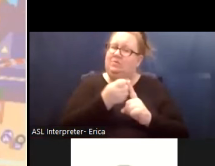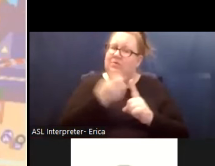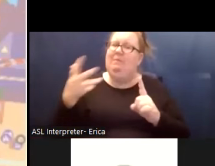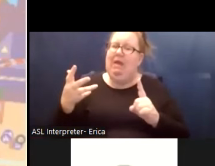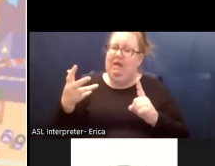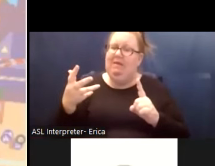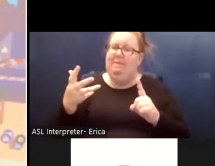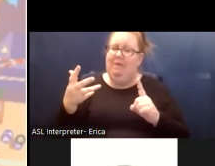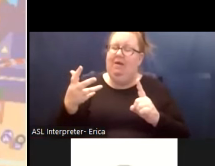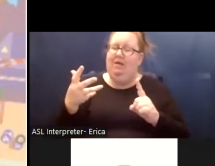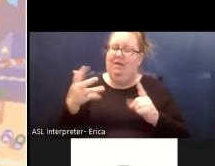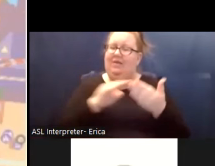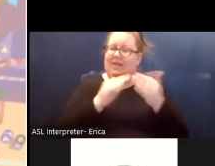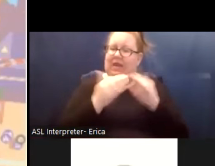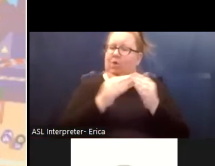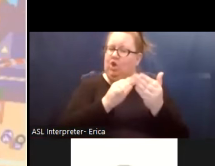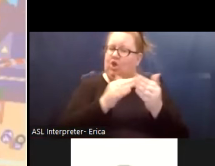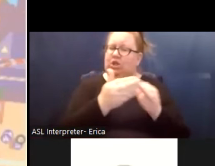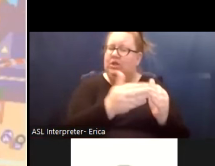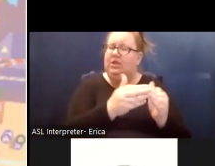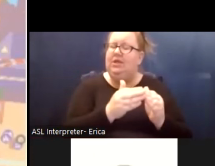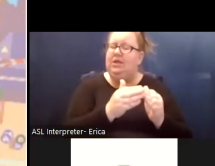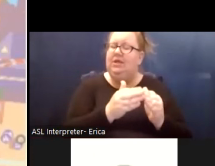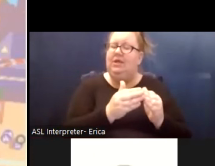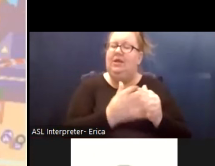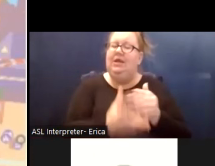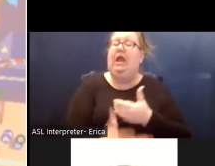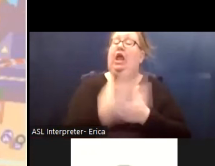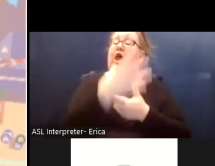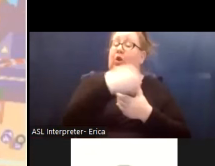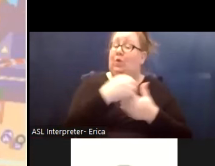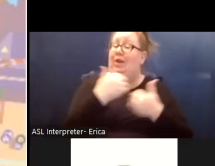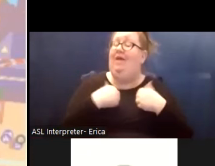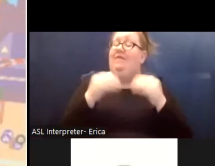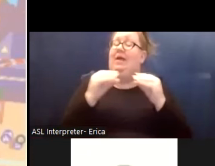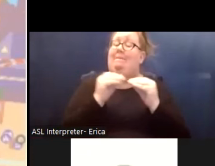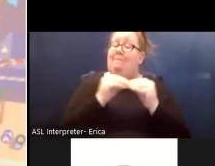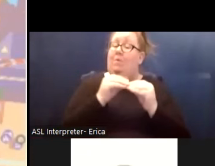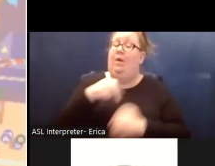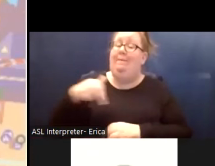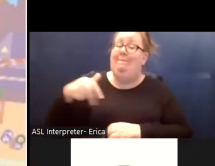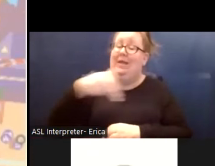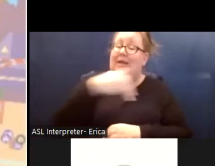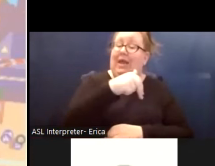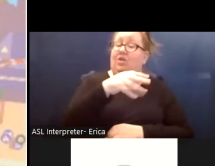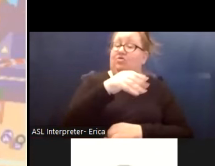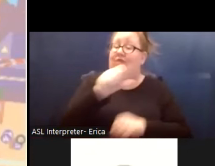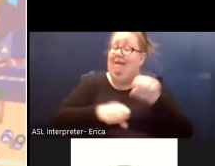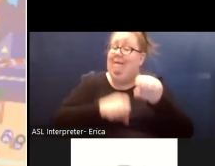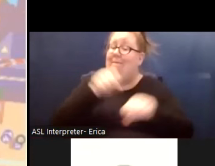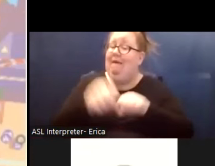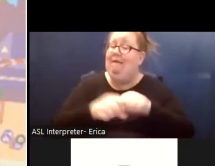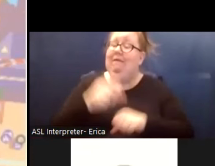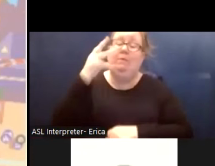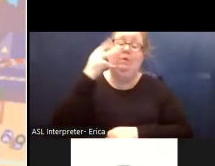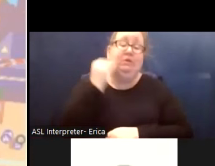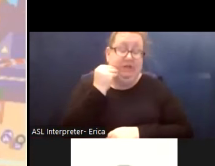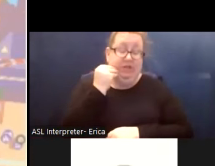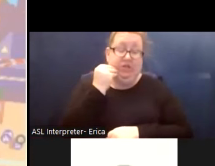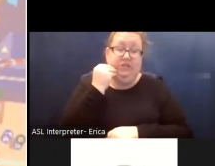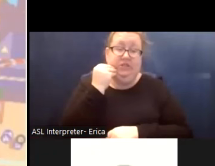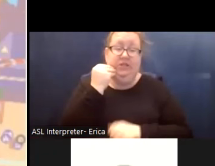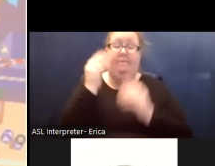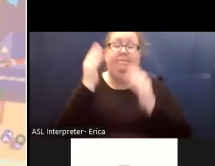in the neighborhood, including have an enhanced pedestrian and bicycle experience. Hopefully further